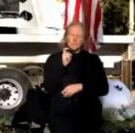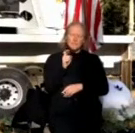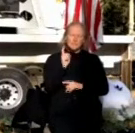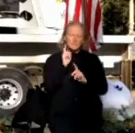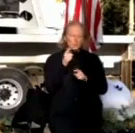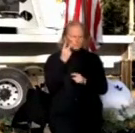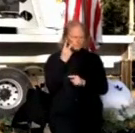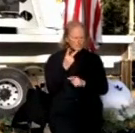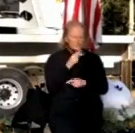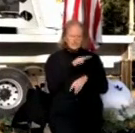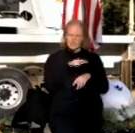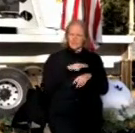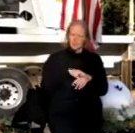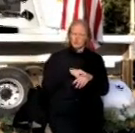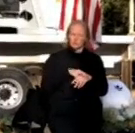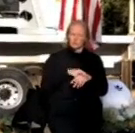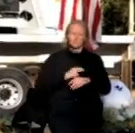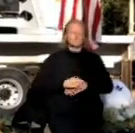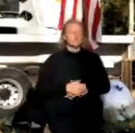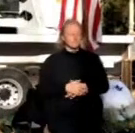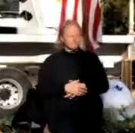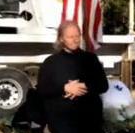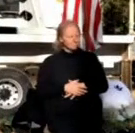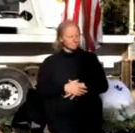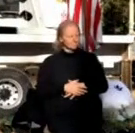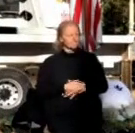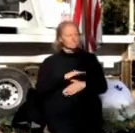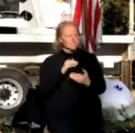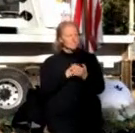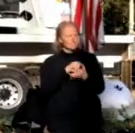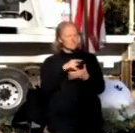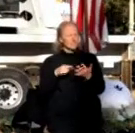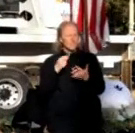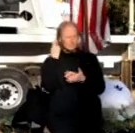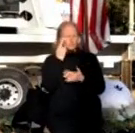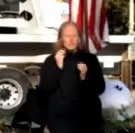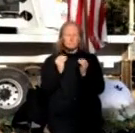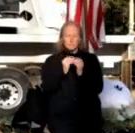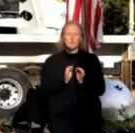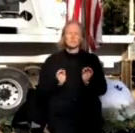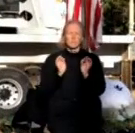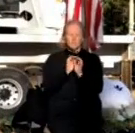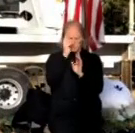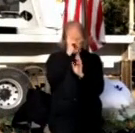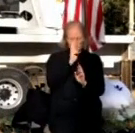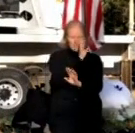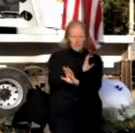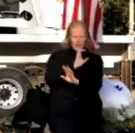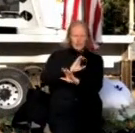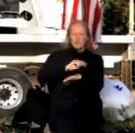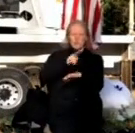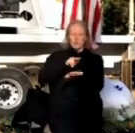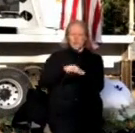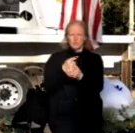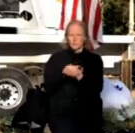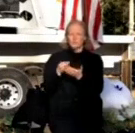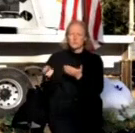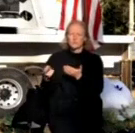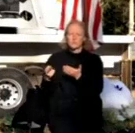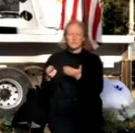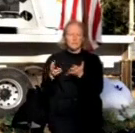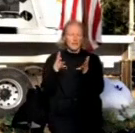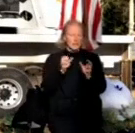that solace in nature. And for all these reasons, it's more important than ever to respect Colorado's natural resources